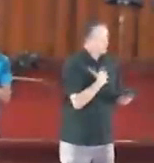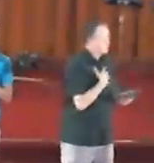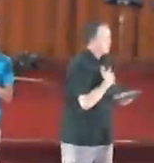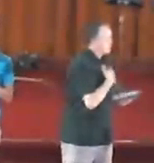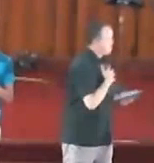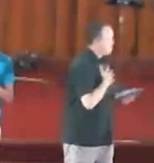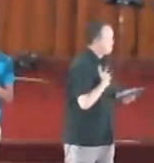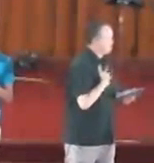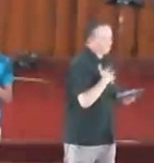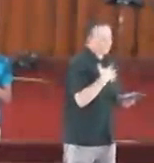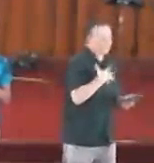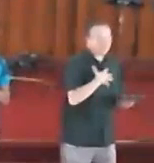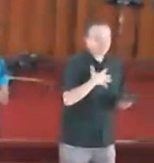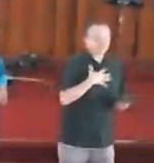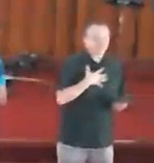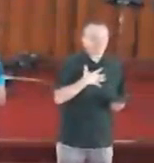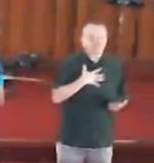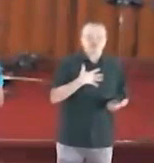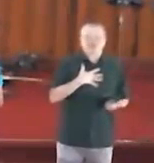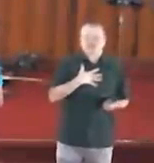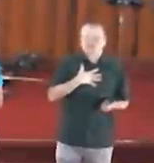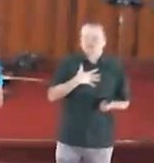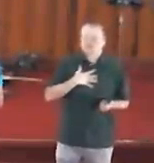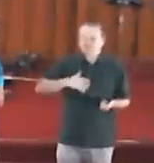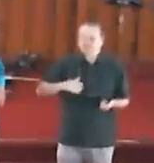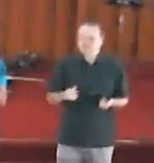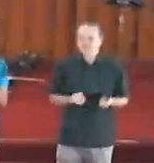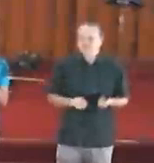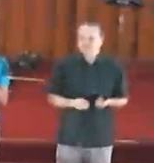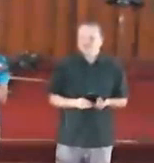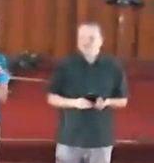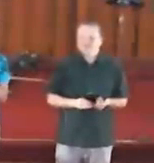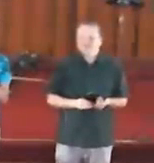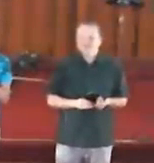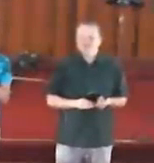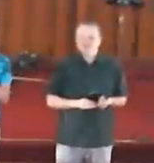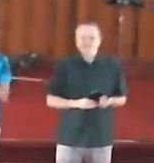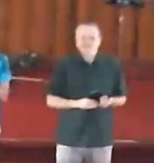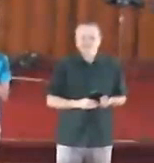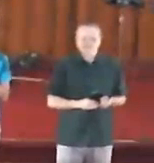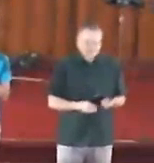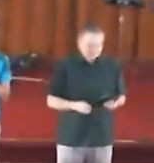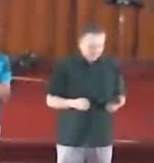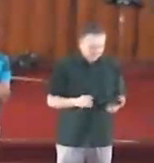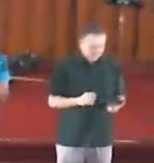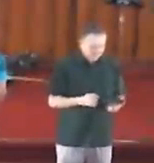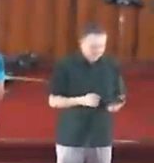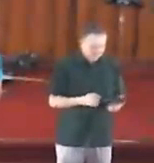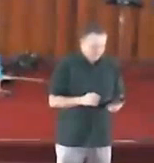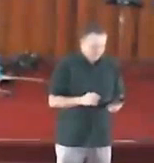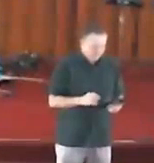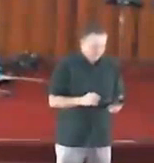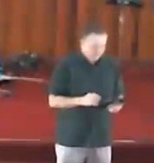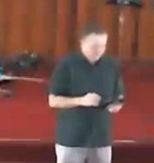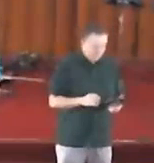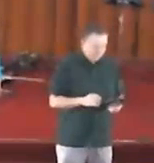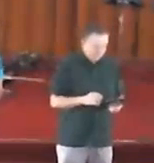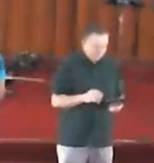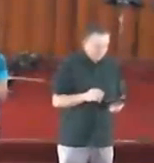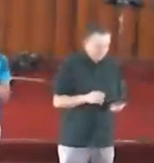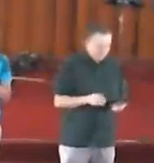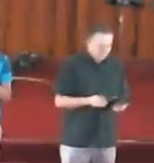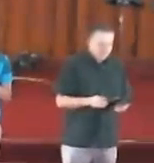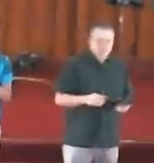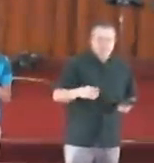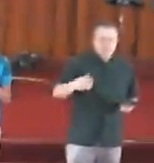somos nosotros mismos, y eso es lo que vamos a hablar hoy. Sometimes the land has obstacles, and those obstacles are ourselves. We are